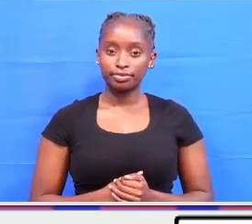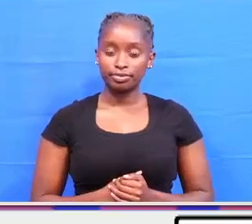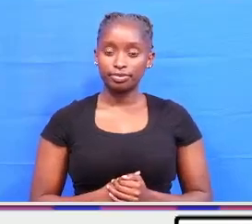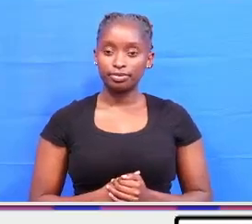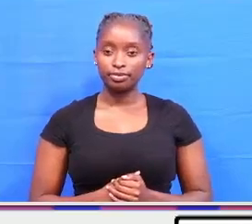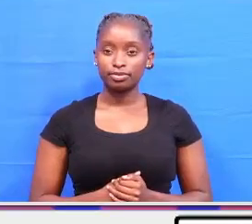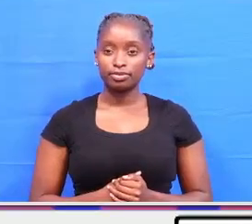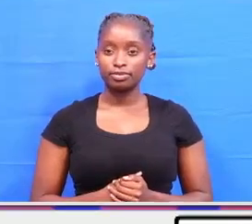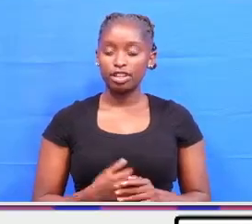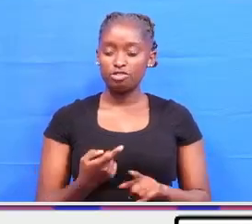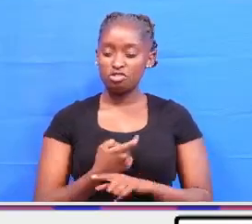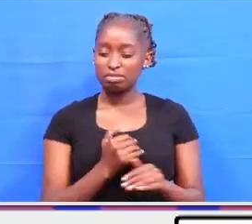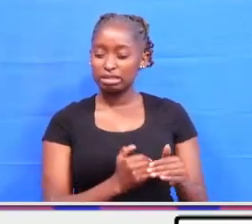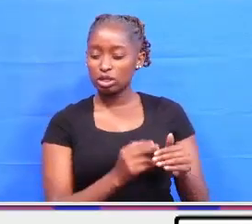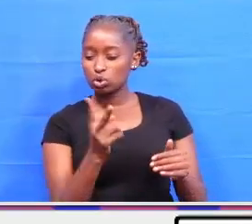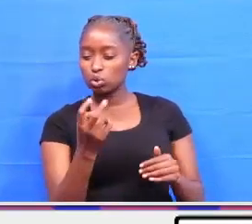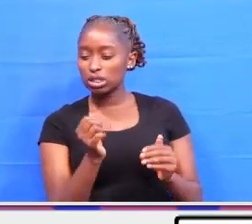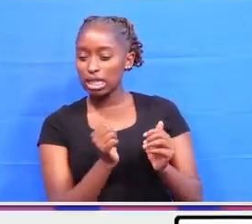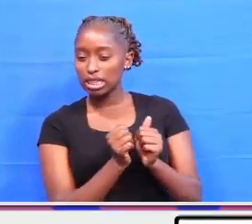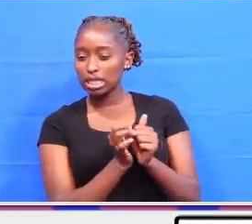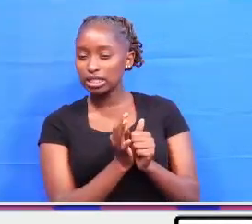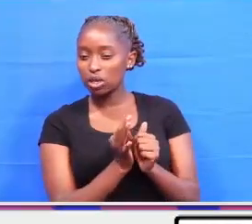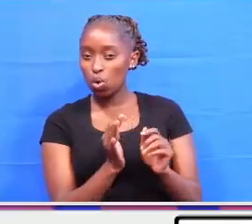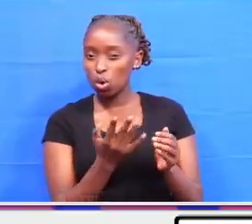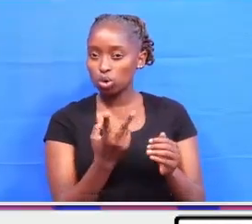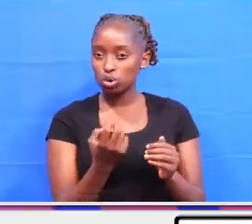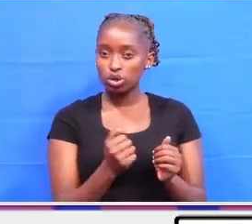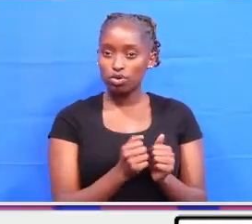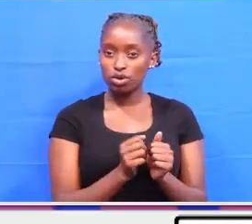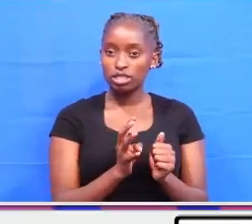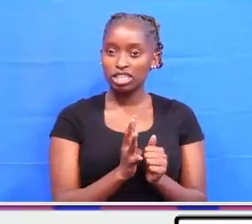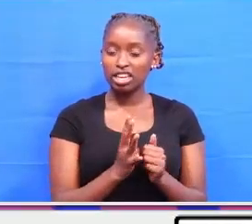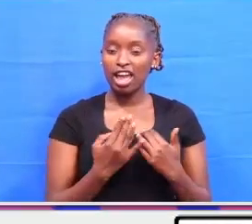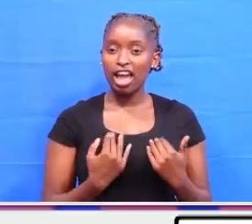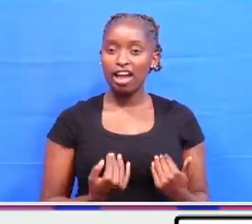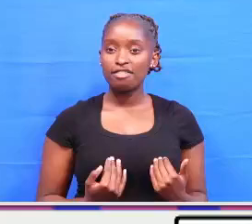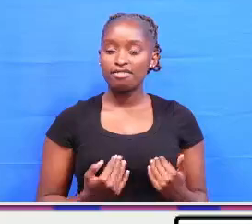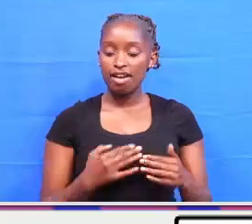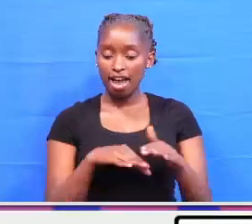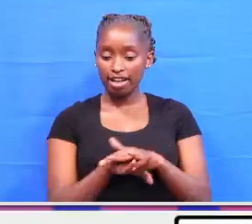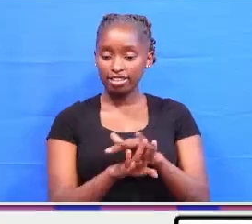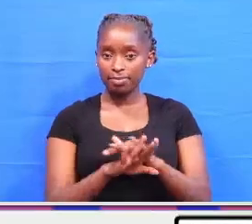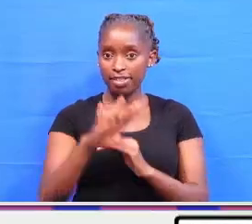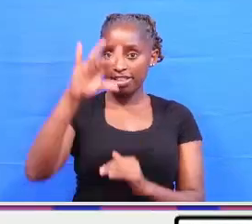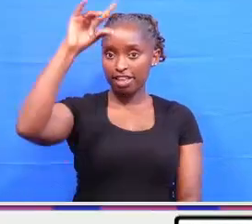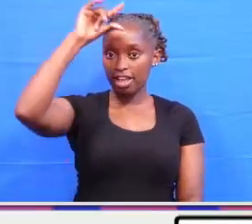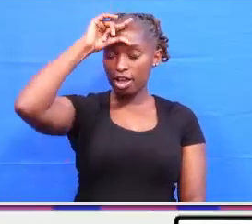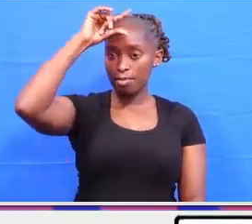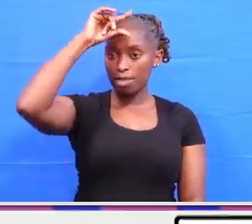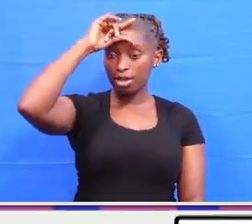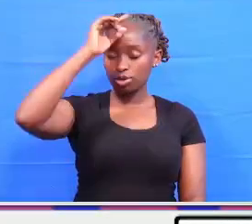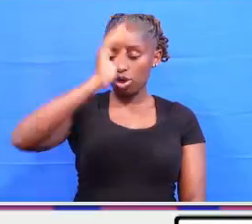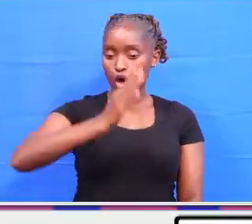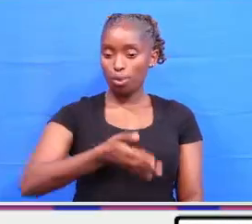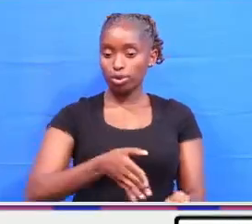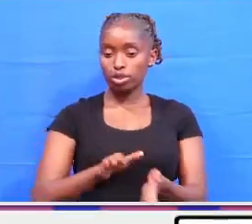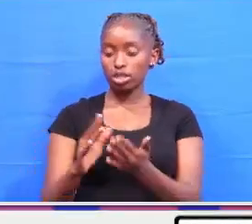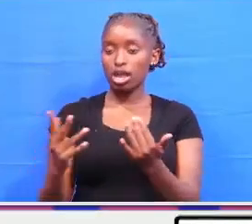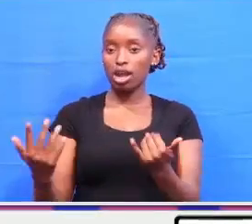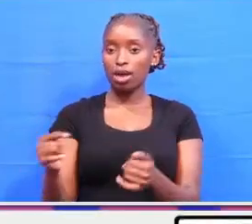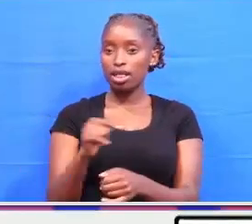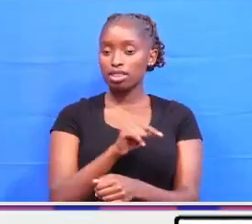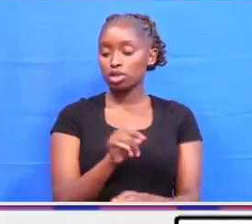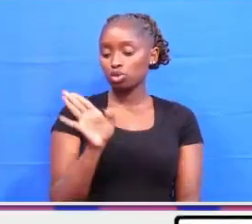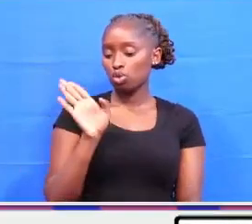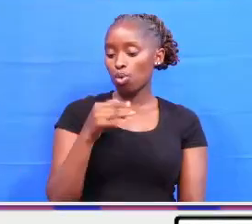from around 2013, 2014, there was the AGPO opportunity, the access to government procurement opportunities. So these are